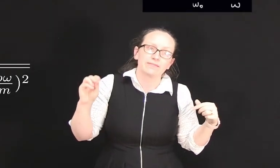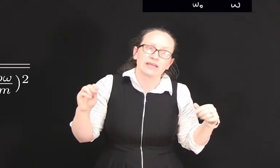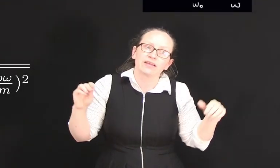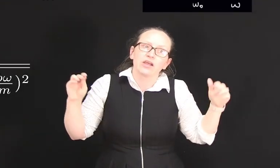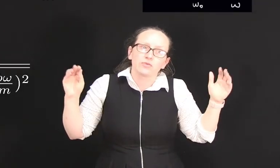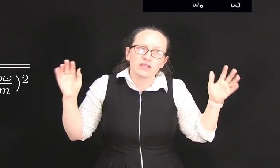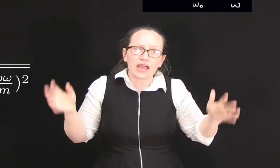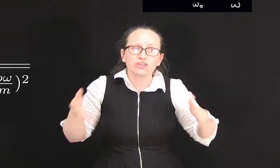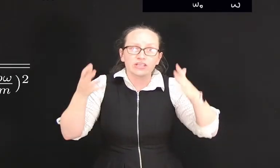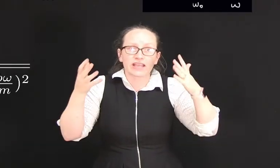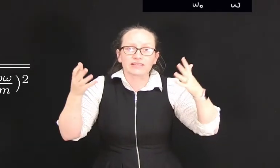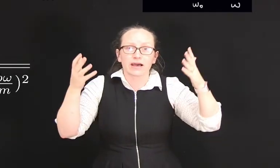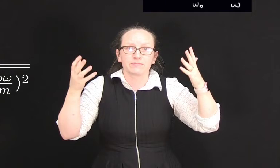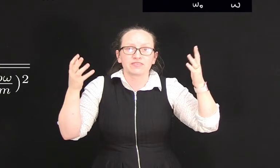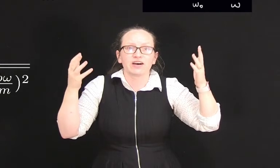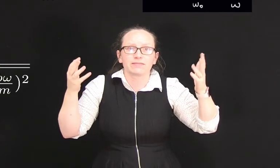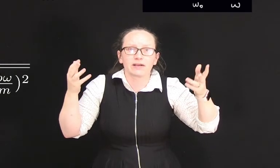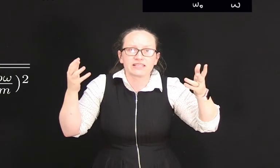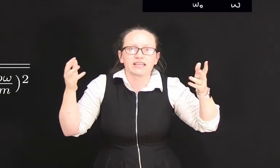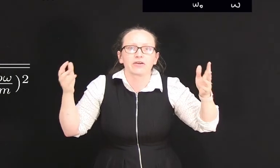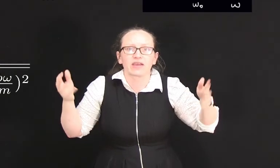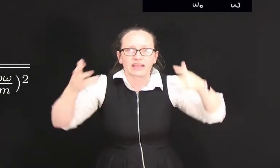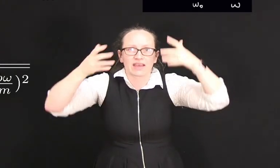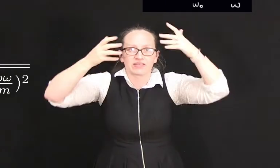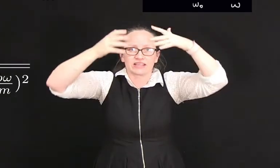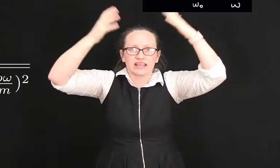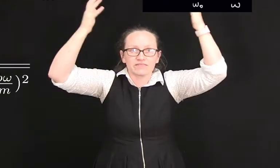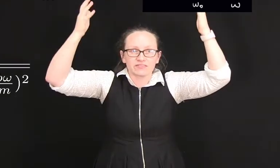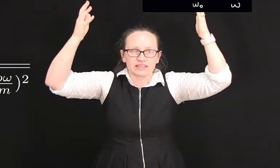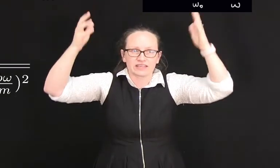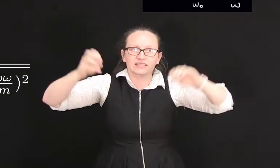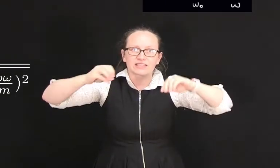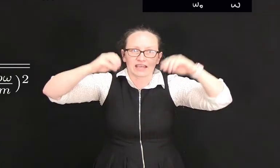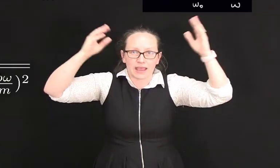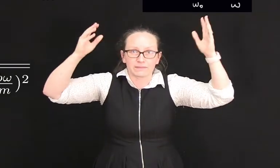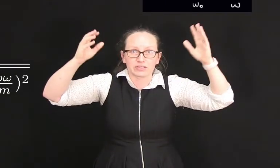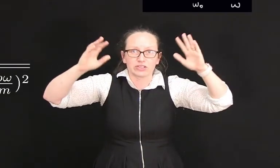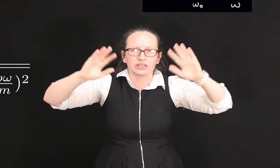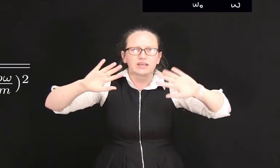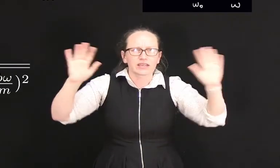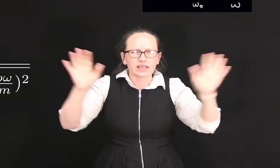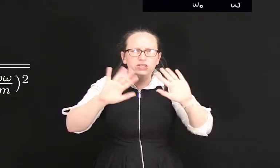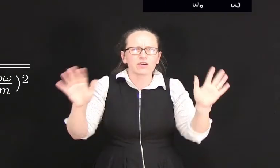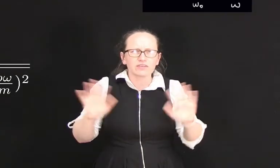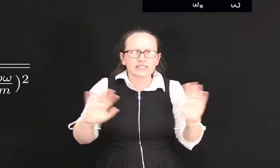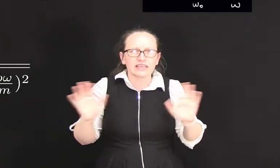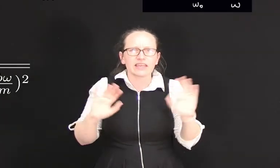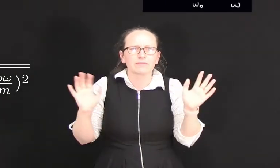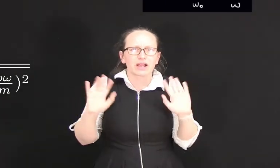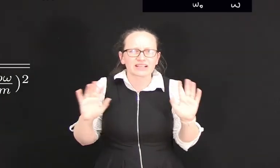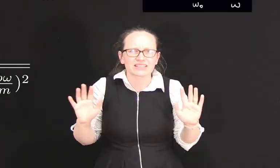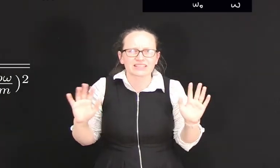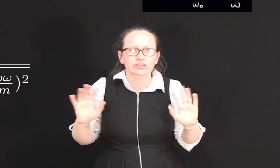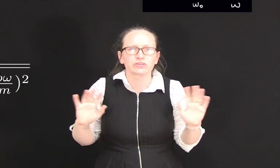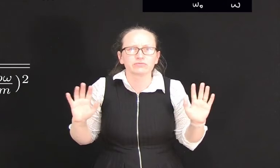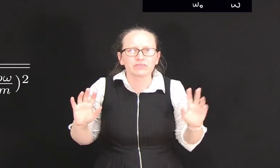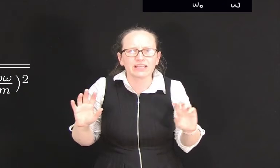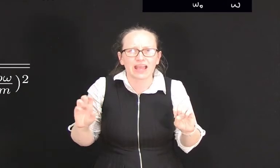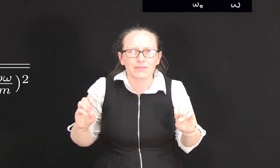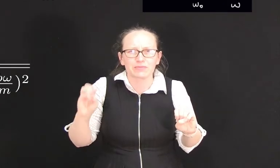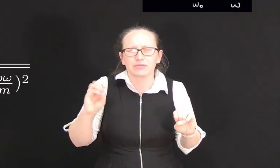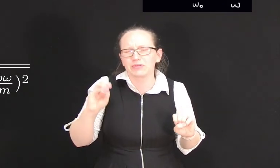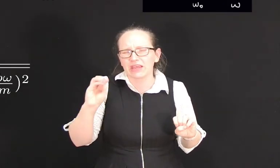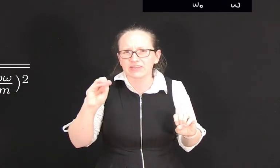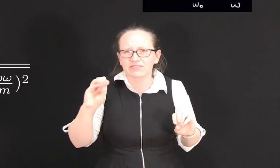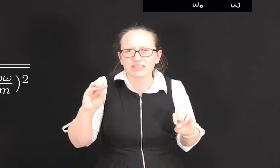0 damping, we'd actually end up dividing by 0 and having an infinite amplitude. Okay, so obviously in practice this couldn't